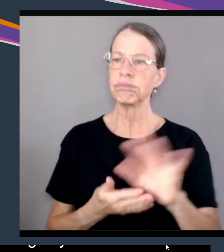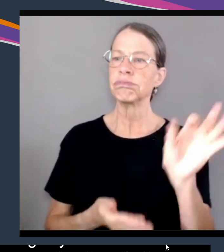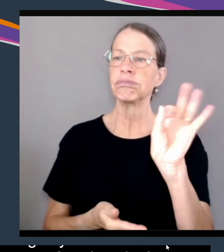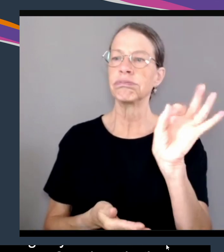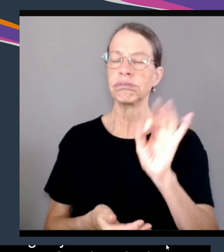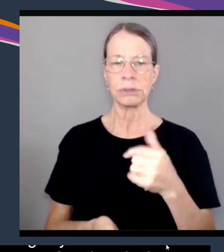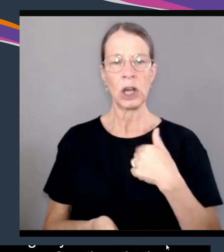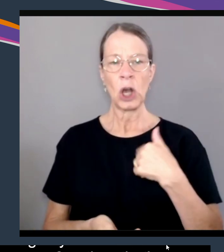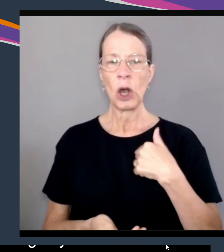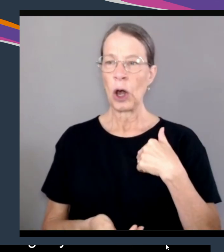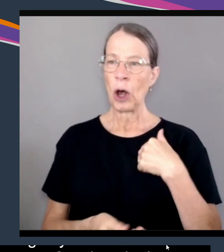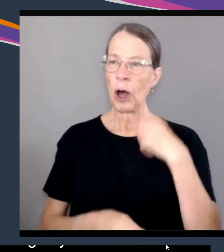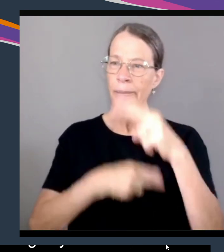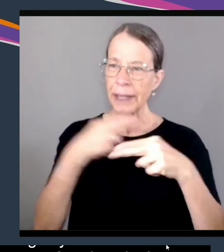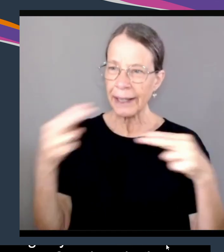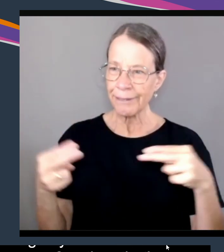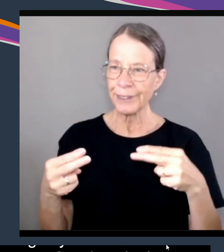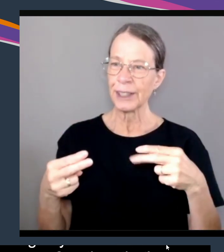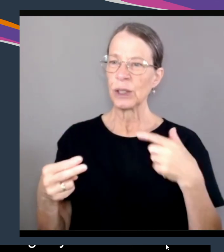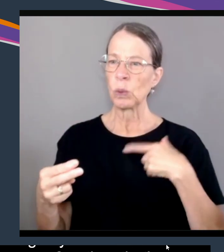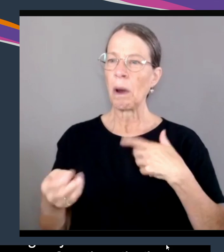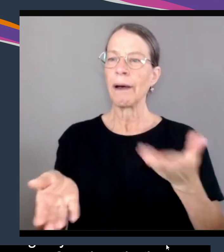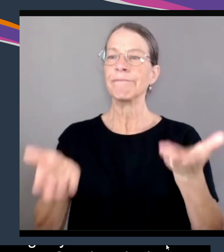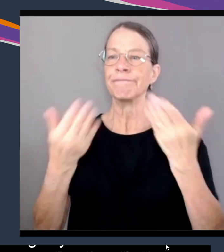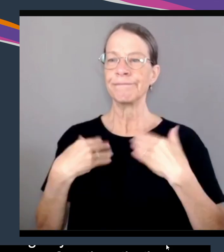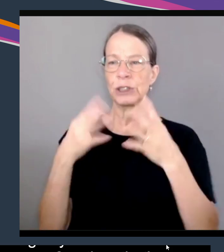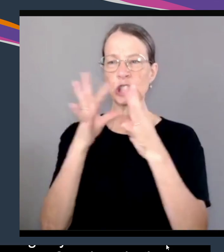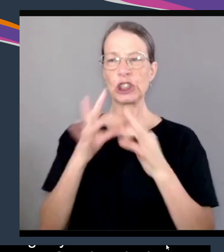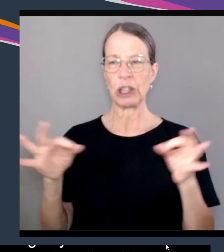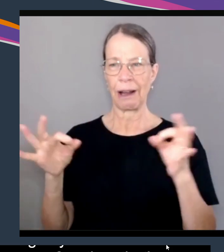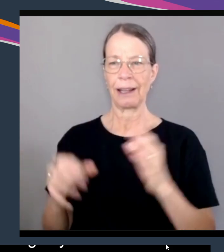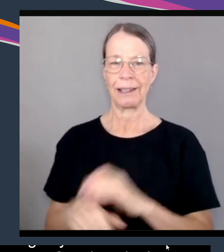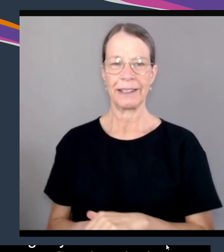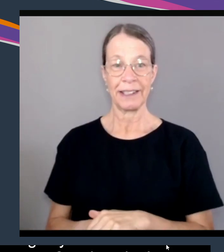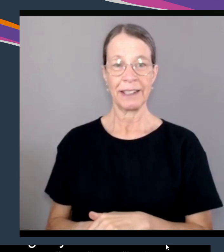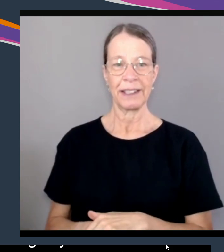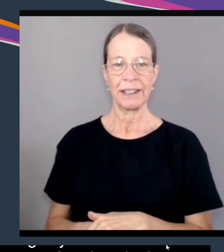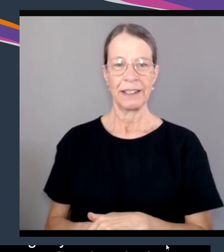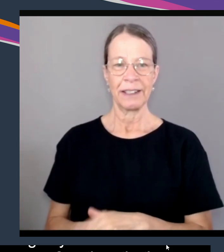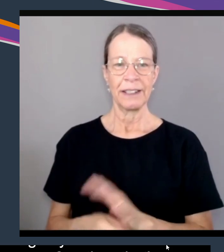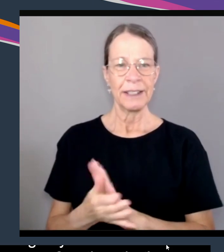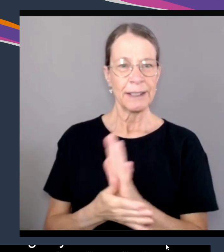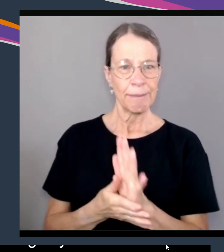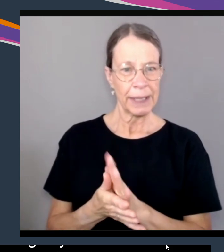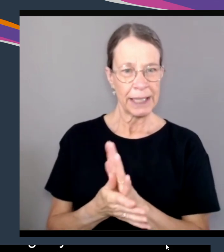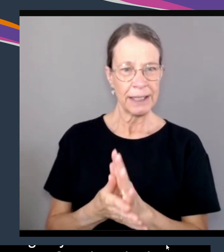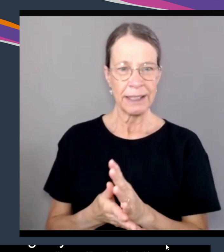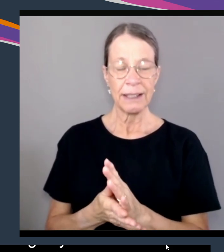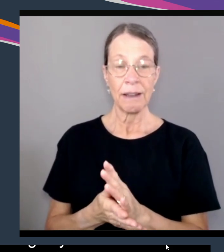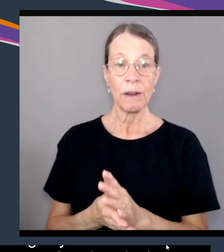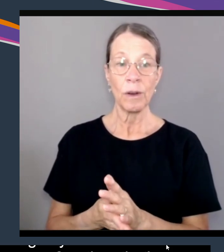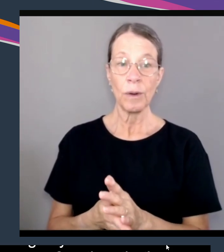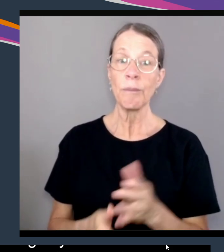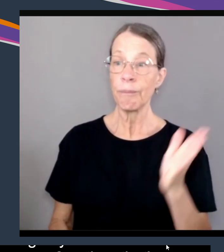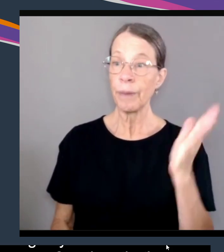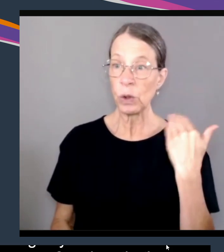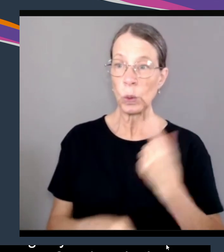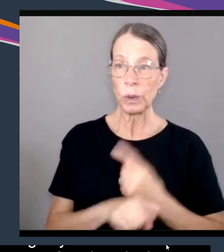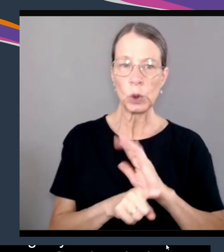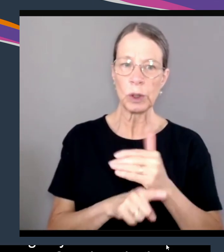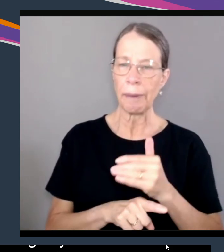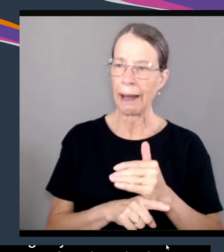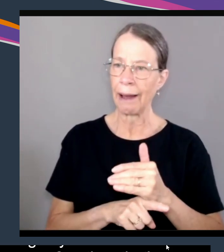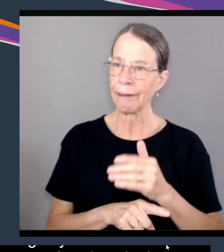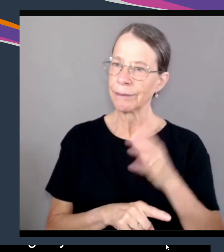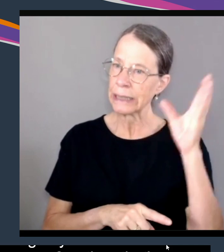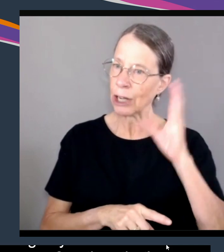gifted by silence. So what I do is I can go to, we heard about country, I can go to the place where